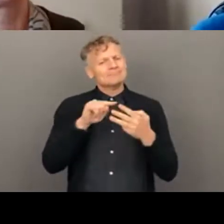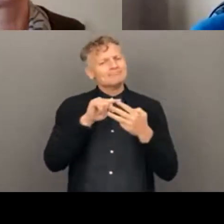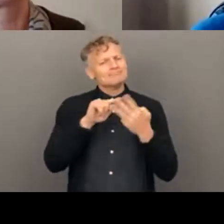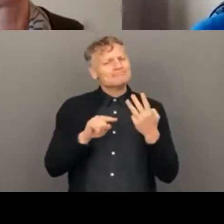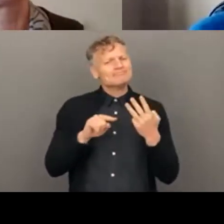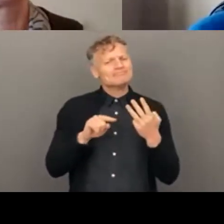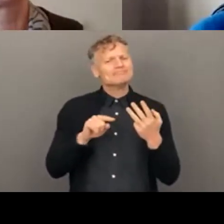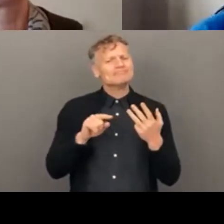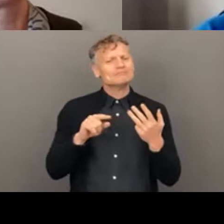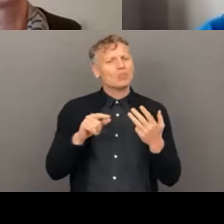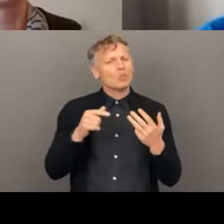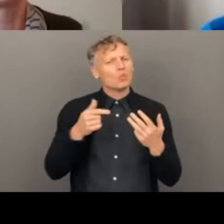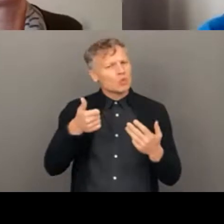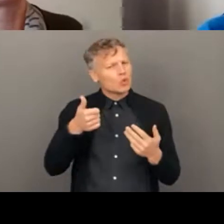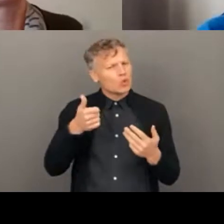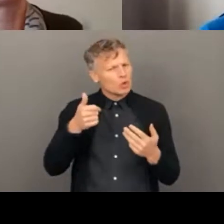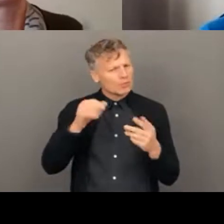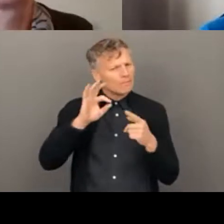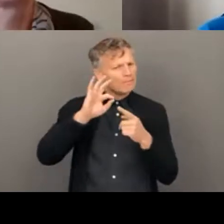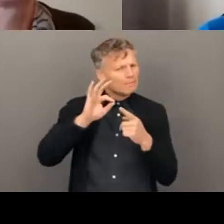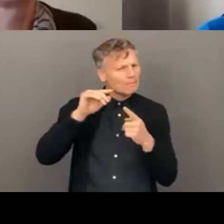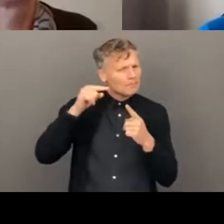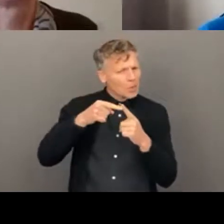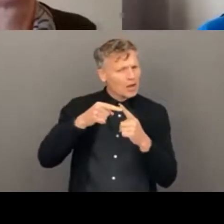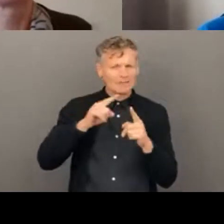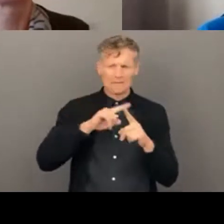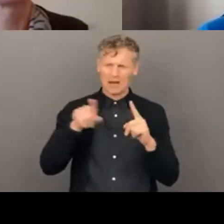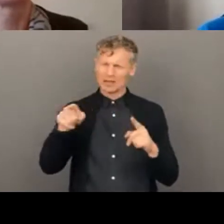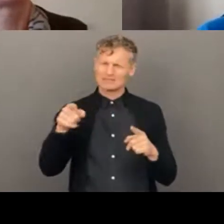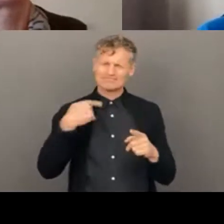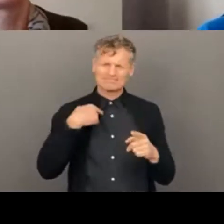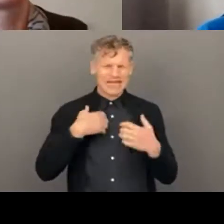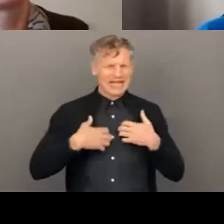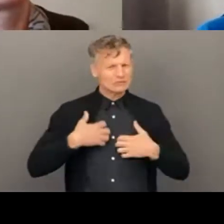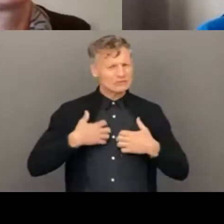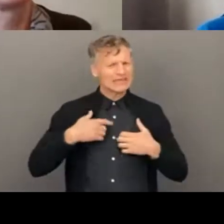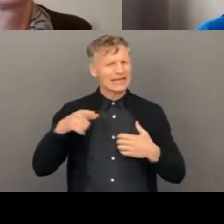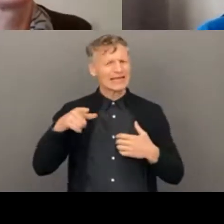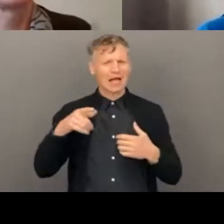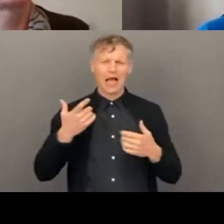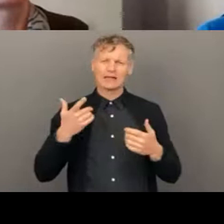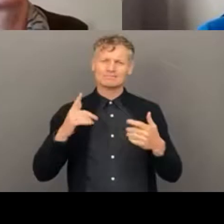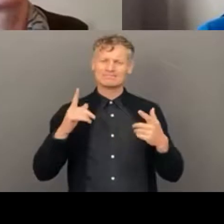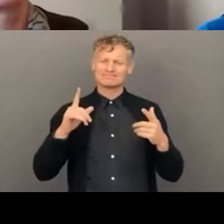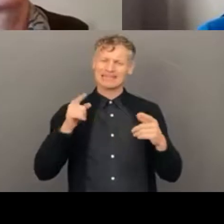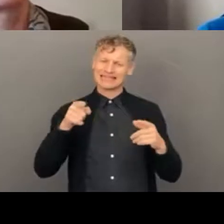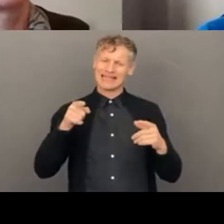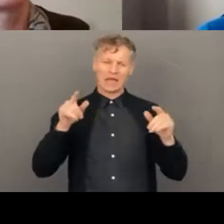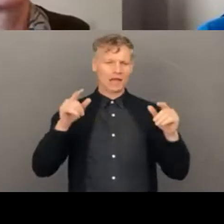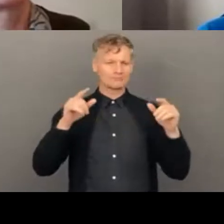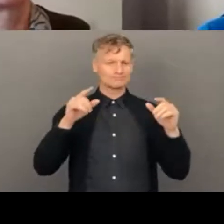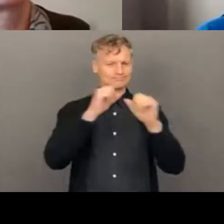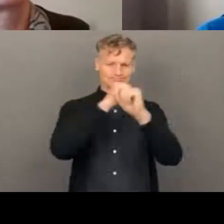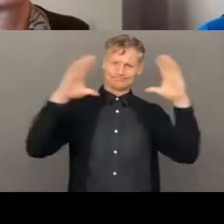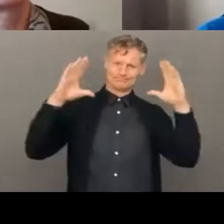I'm interested to know about reasonable accommodation, because we had a meeting in Finland about reasonable accommodation, and one of